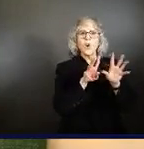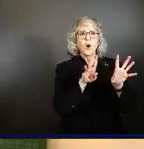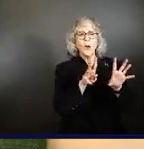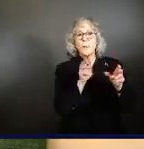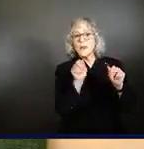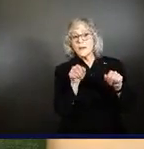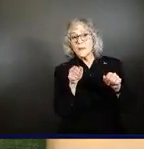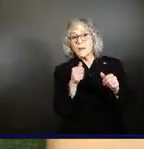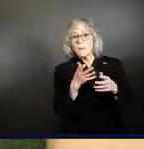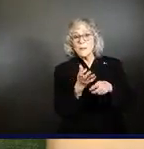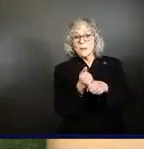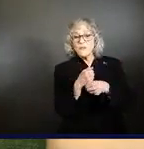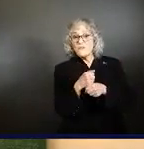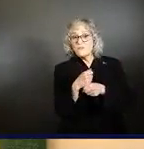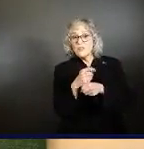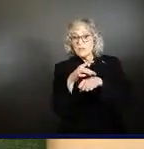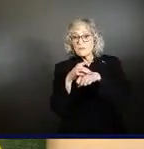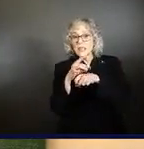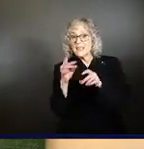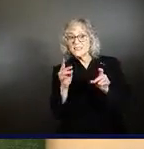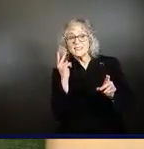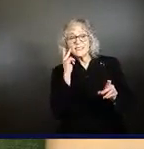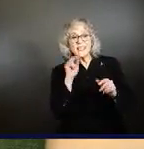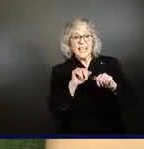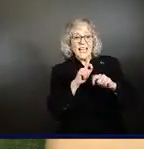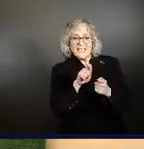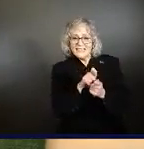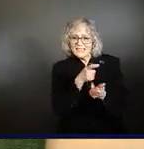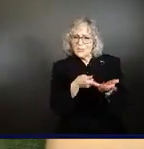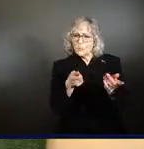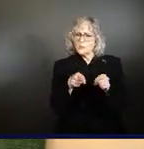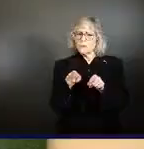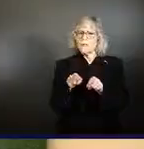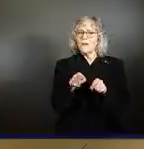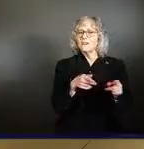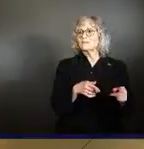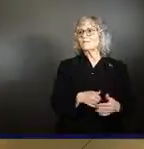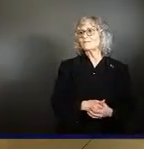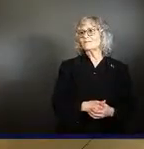even baby forming planets to see exactly what is going on.